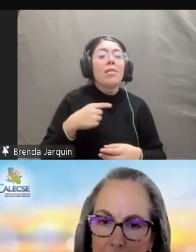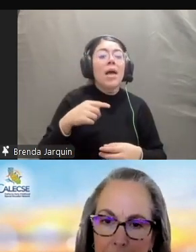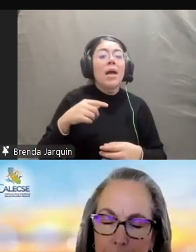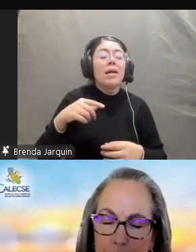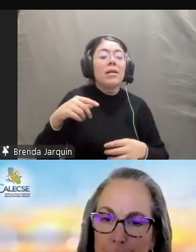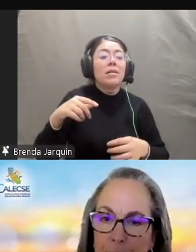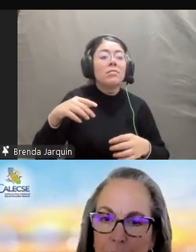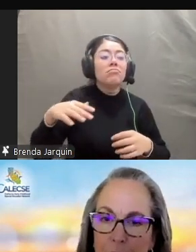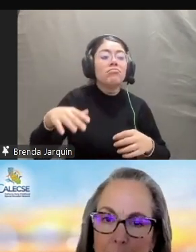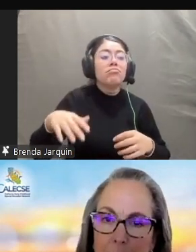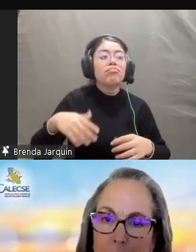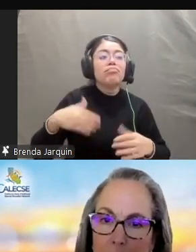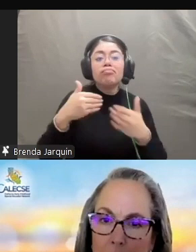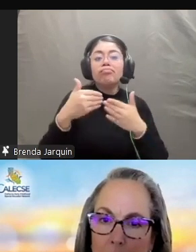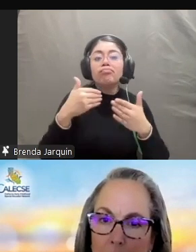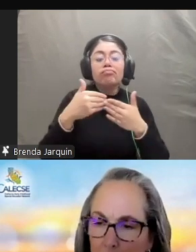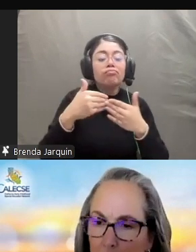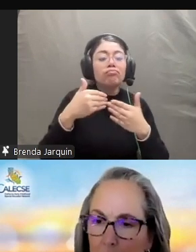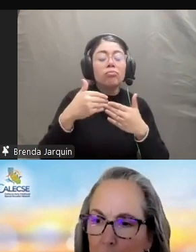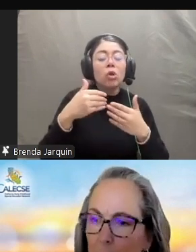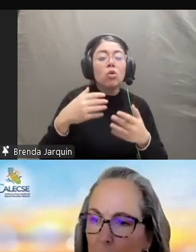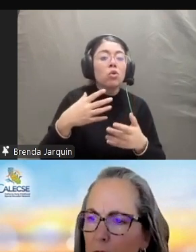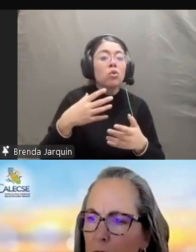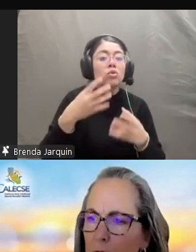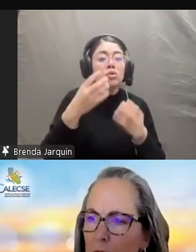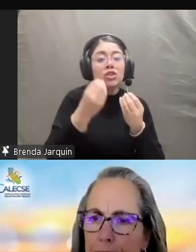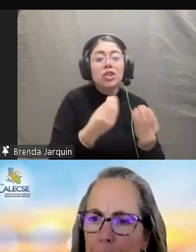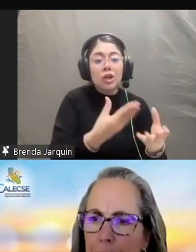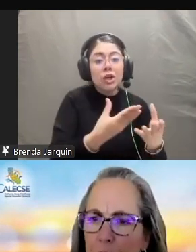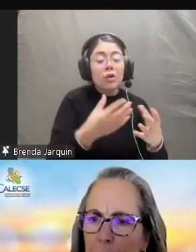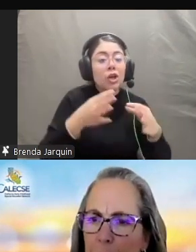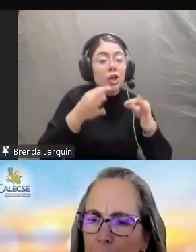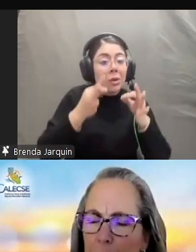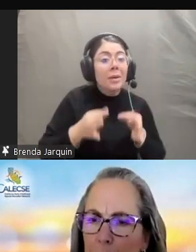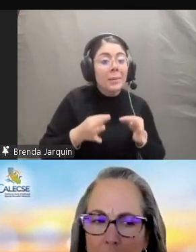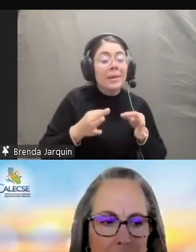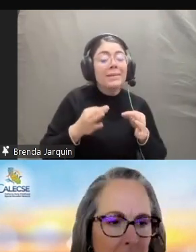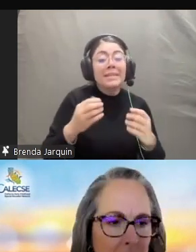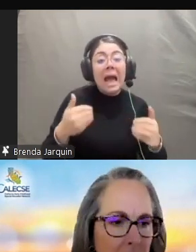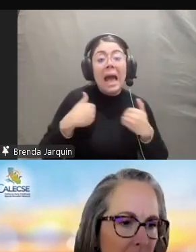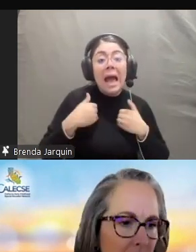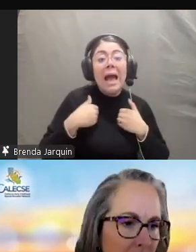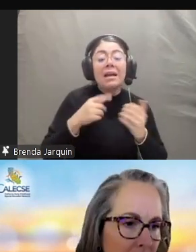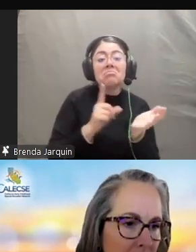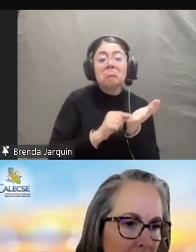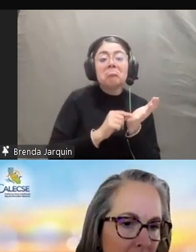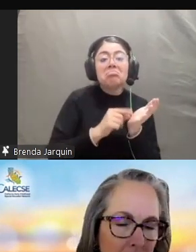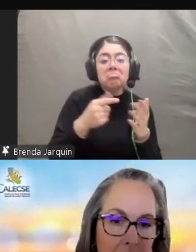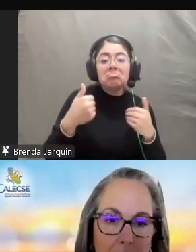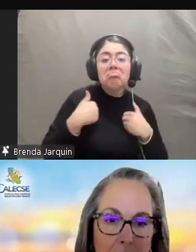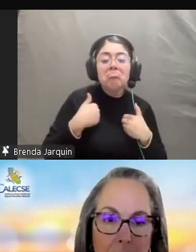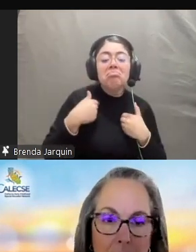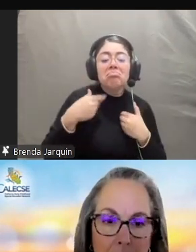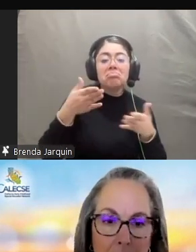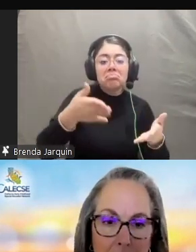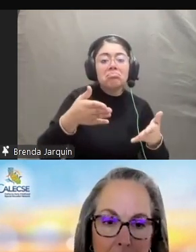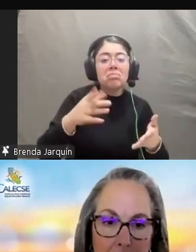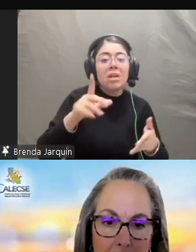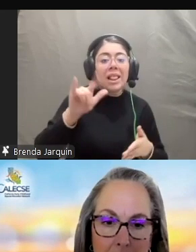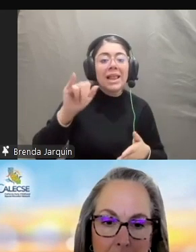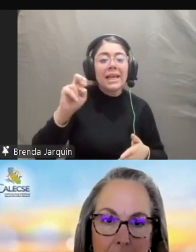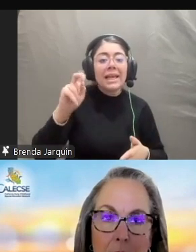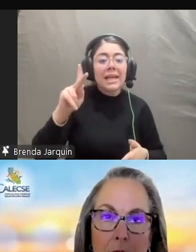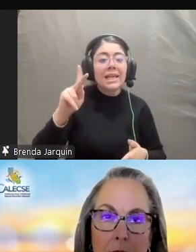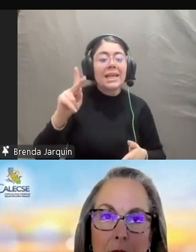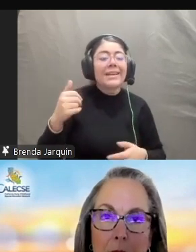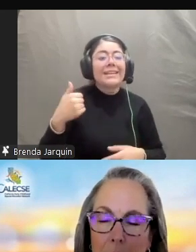selected a link for you and I've given you an example as well. So making sure as you're collecting all this information, which seems like a lot